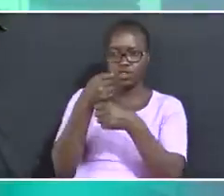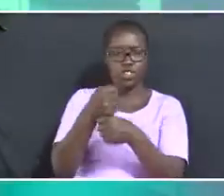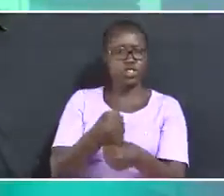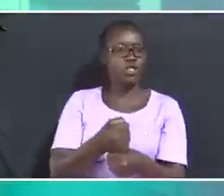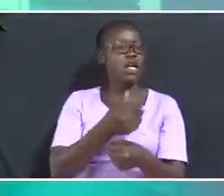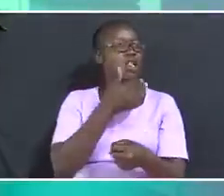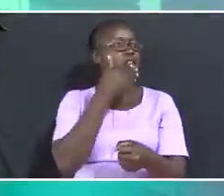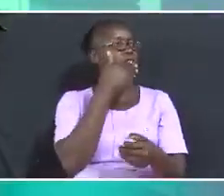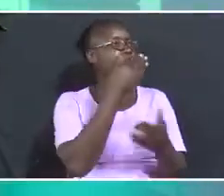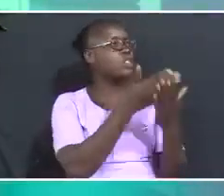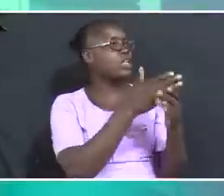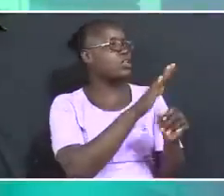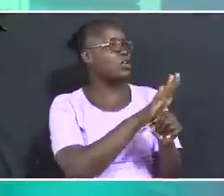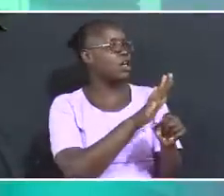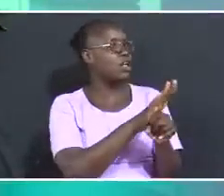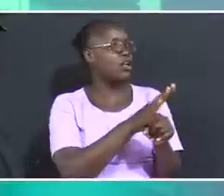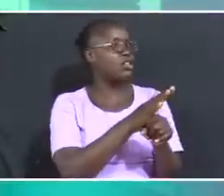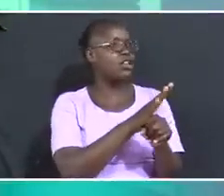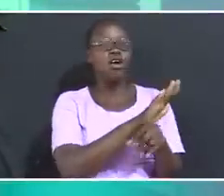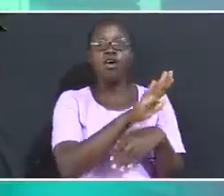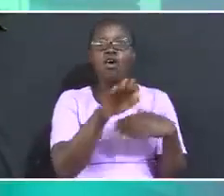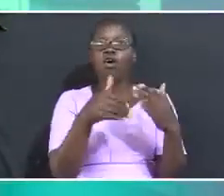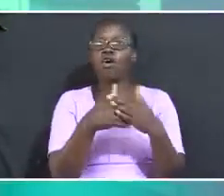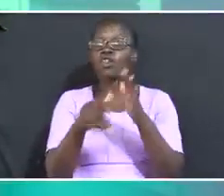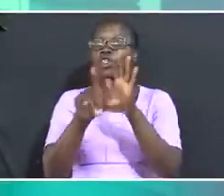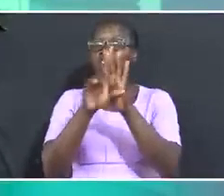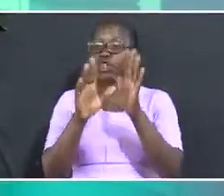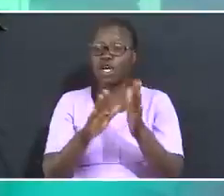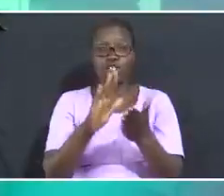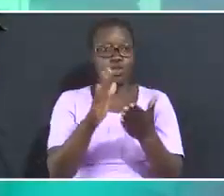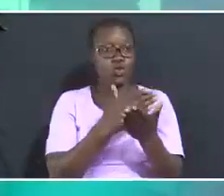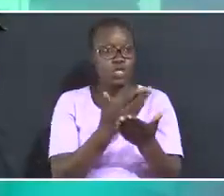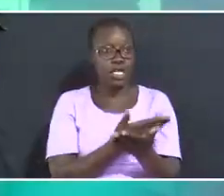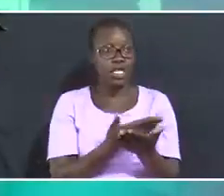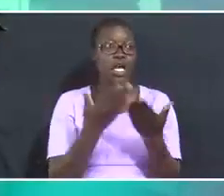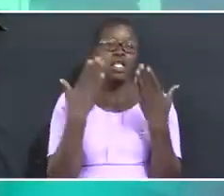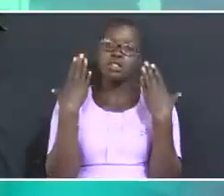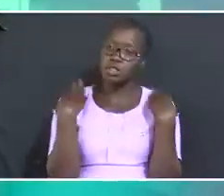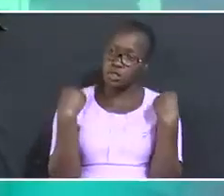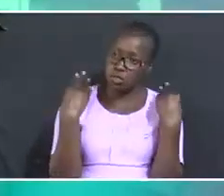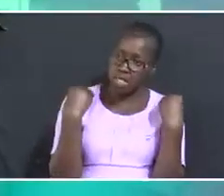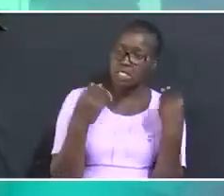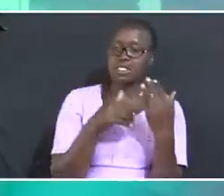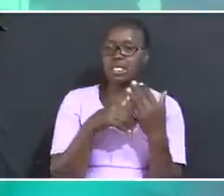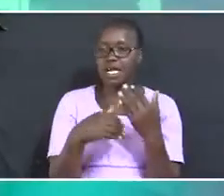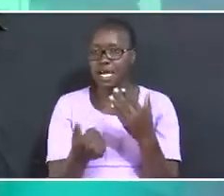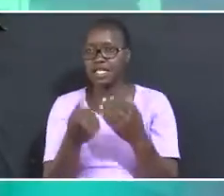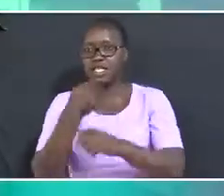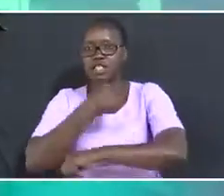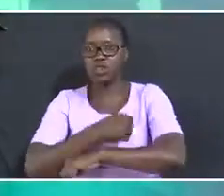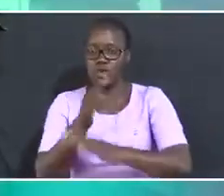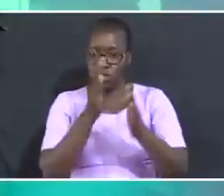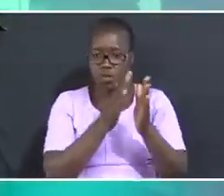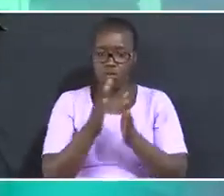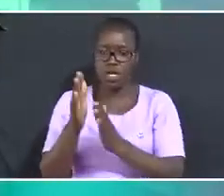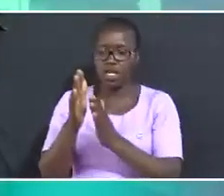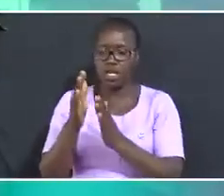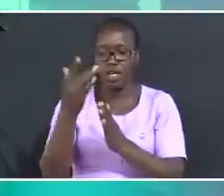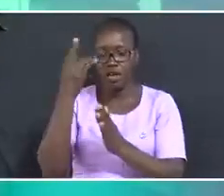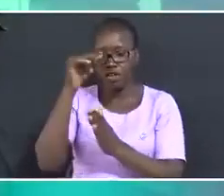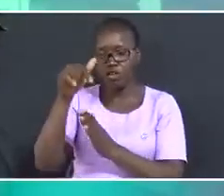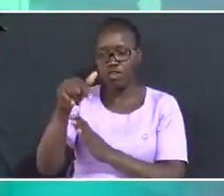much. All those lawyers who came here, those practicing, those in school and preparing for